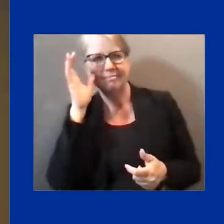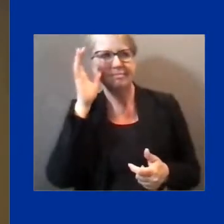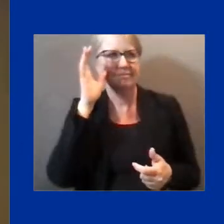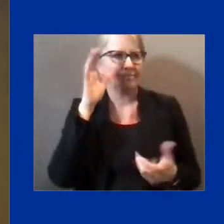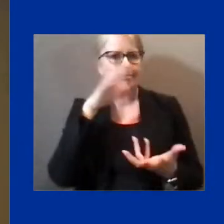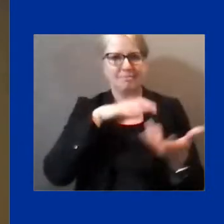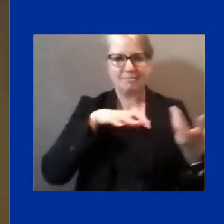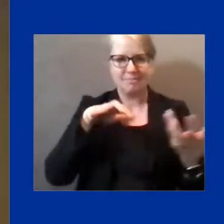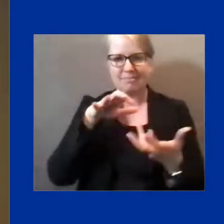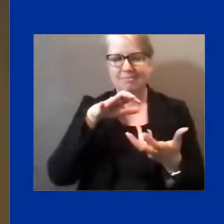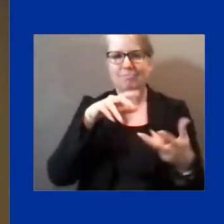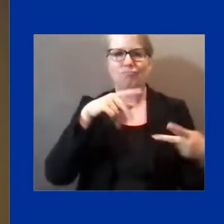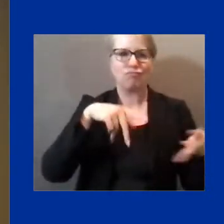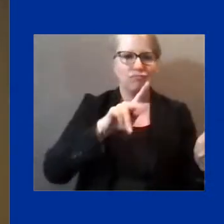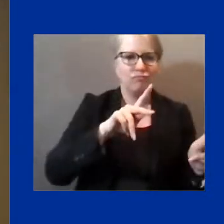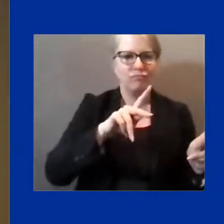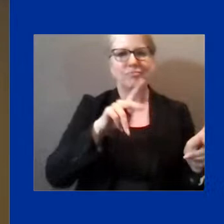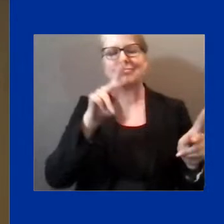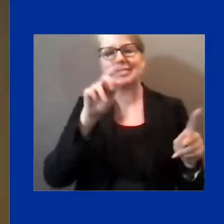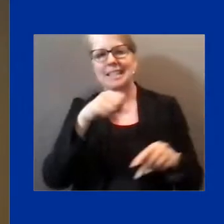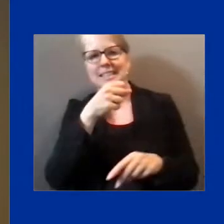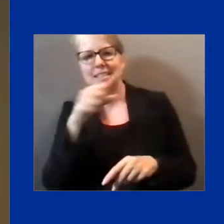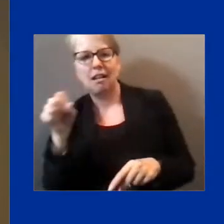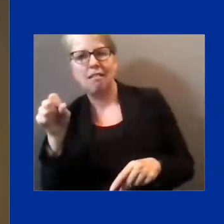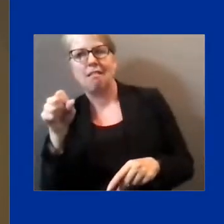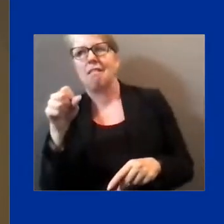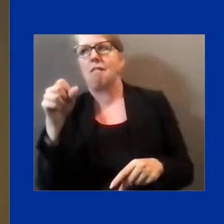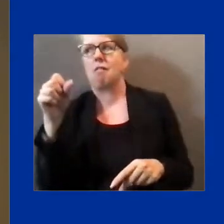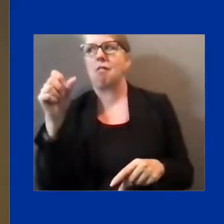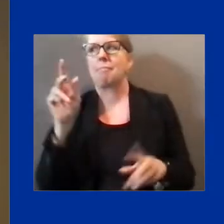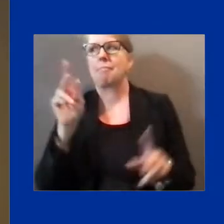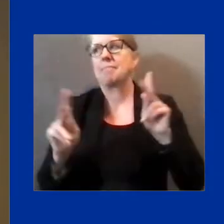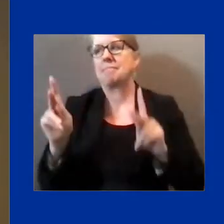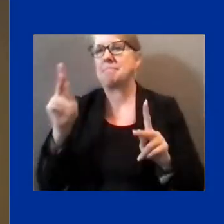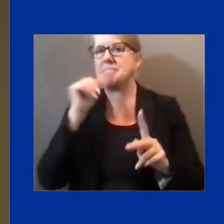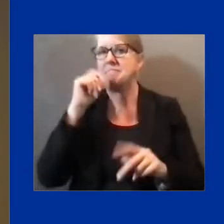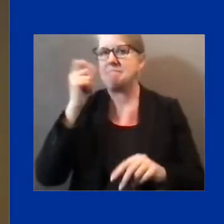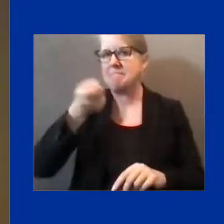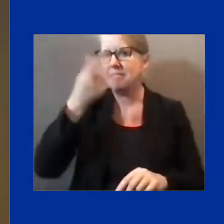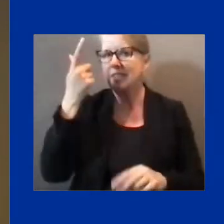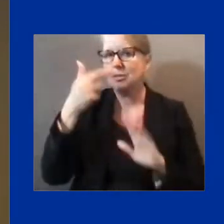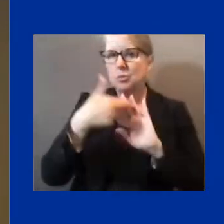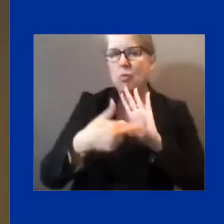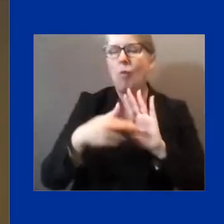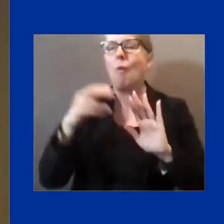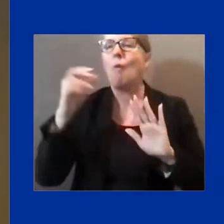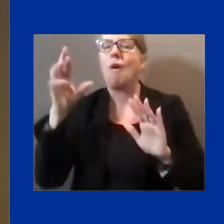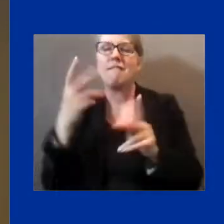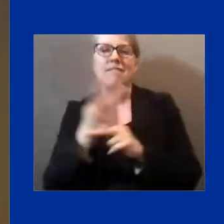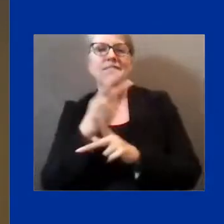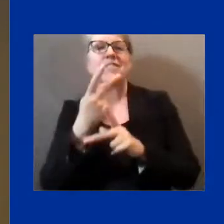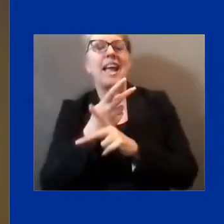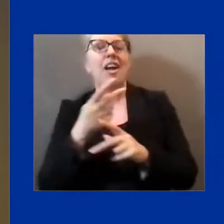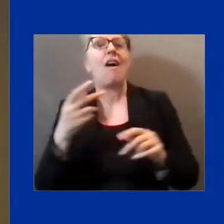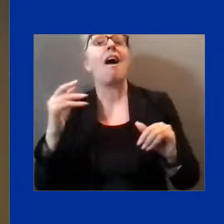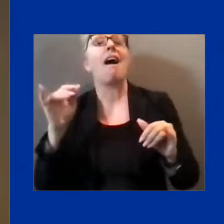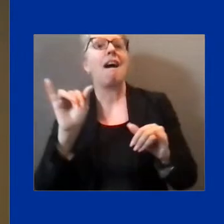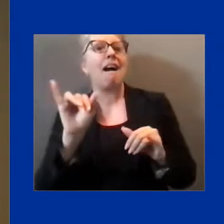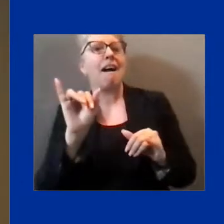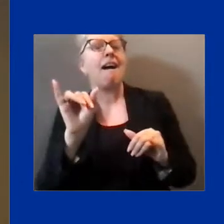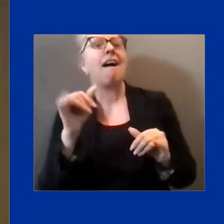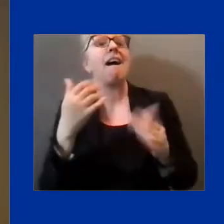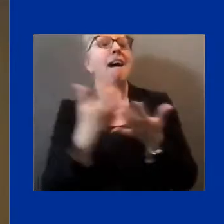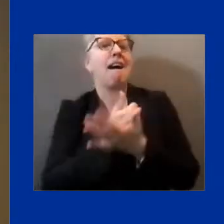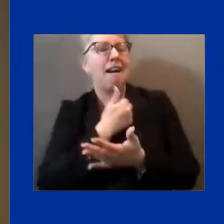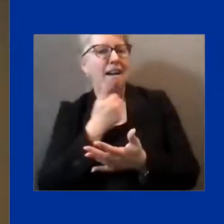not allowed, whether people don't understand the rules or they're purposely looking for loopholes. So one question I have about the masks